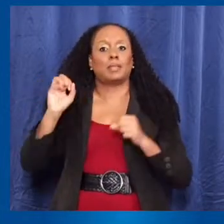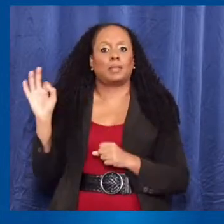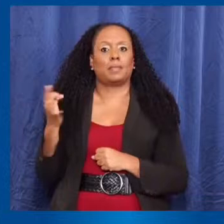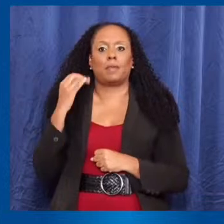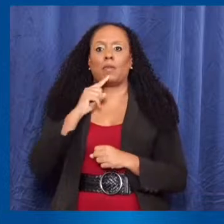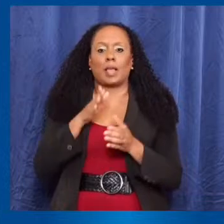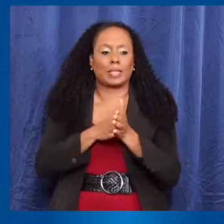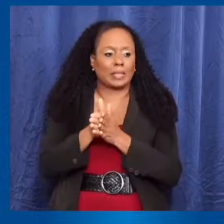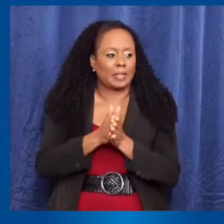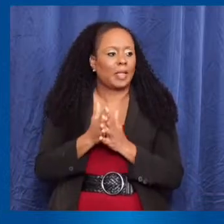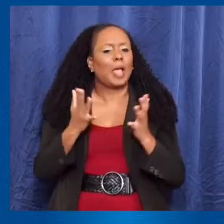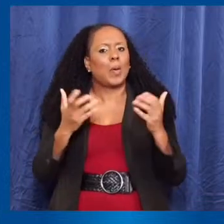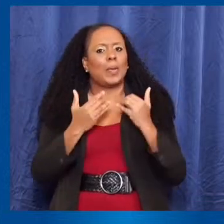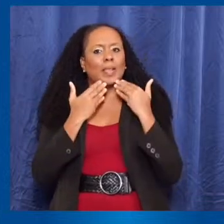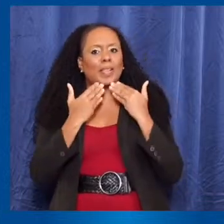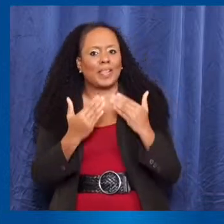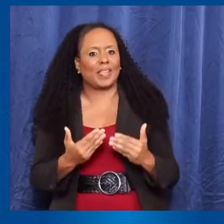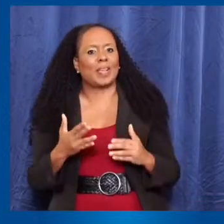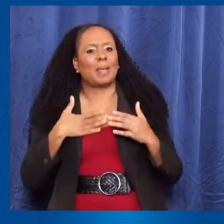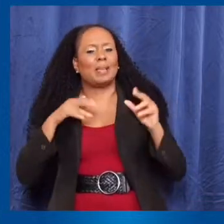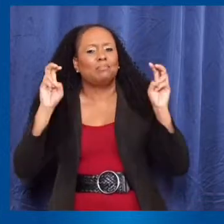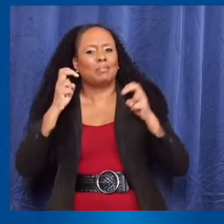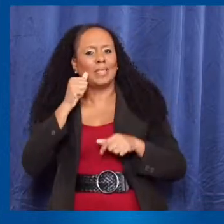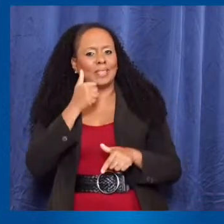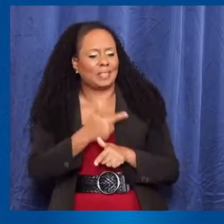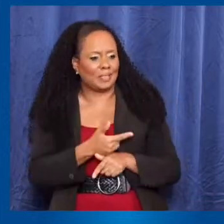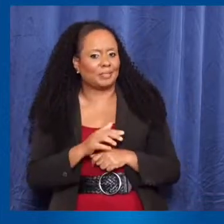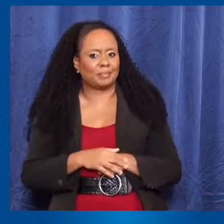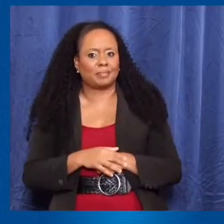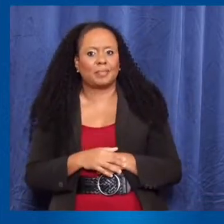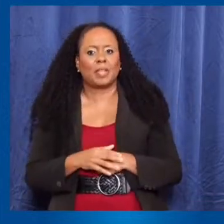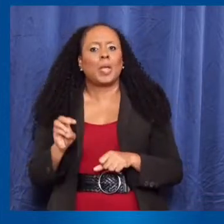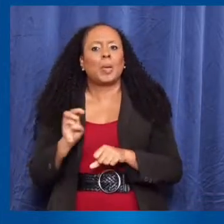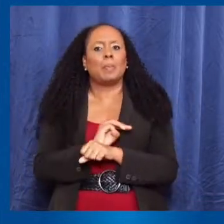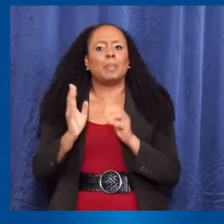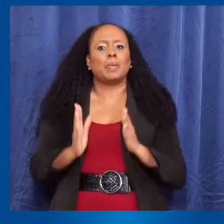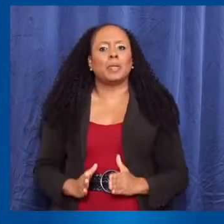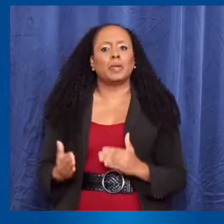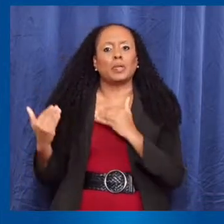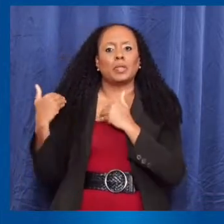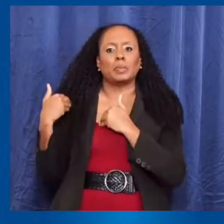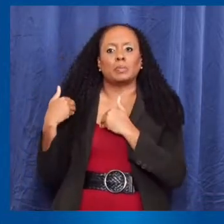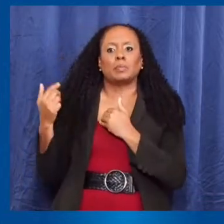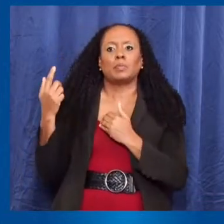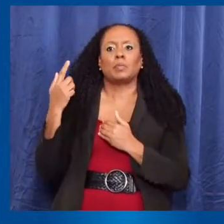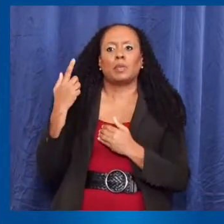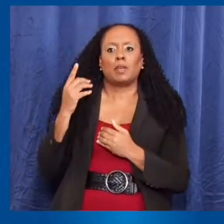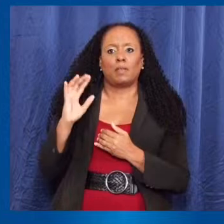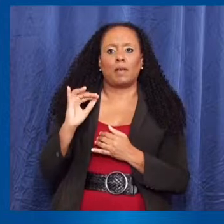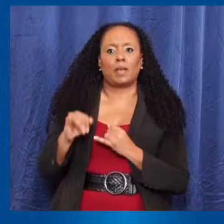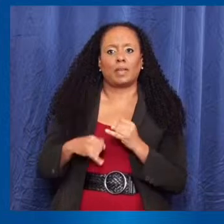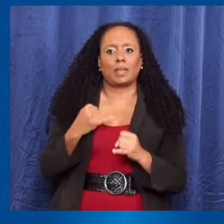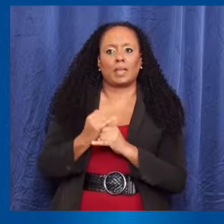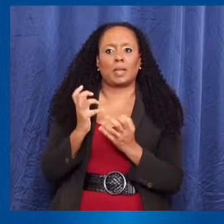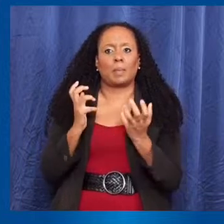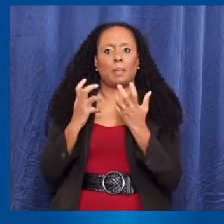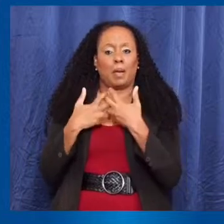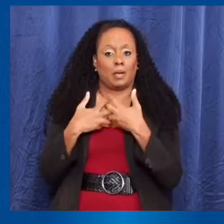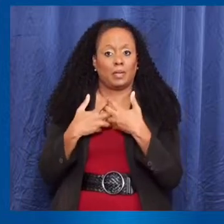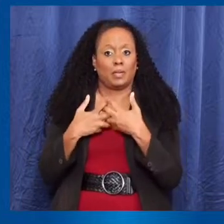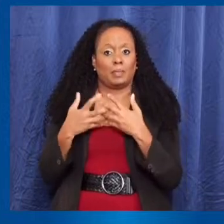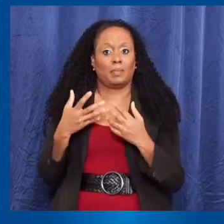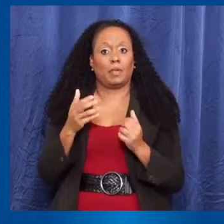thank my sister Chrysula, who has been an excellent Minister of International Partnership for France, and who has allowed